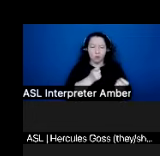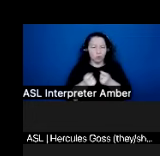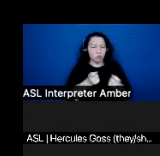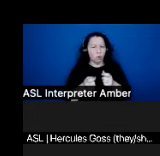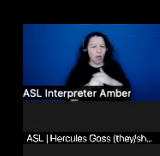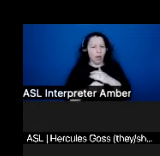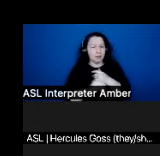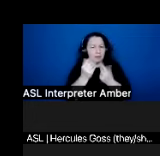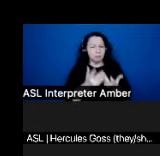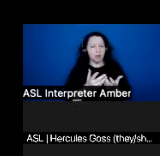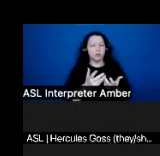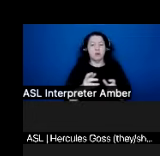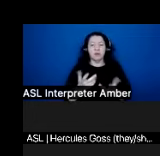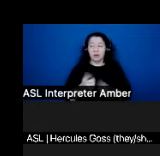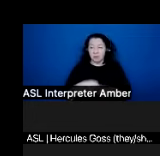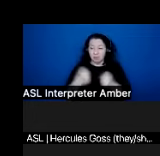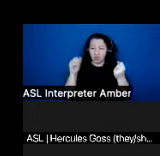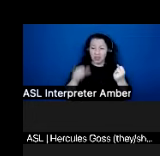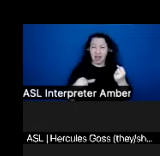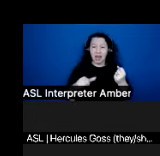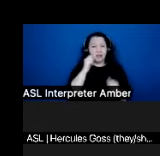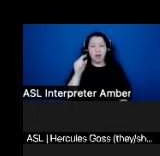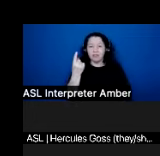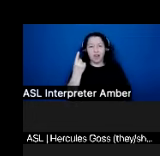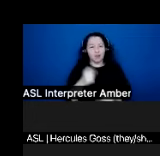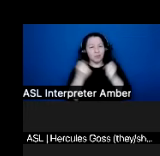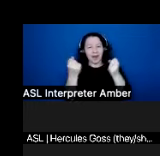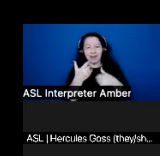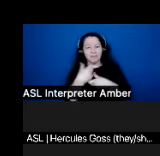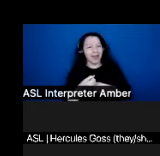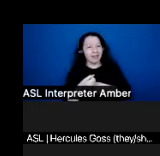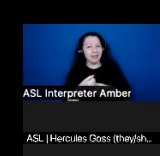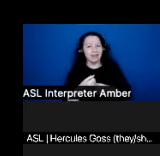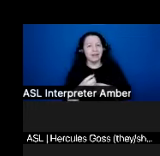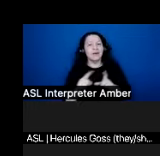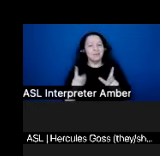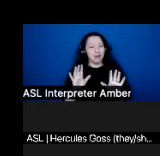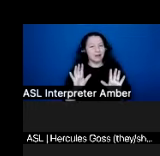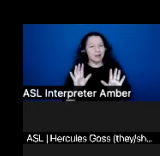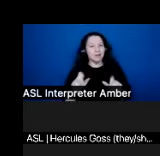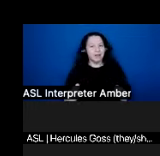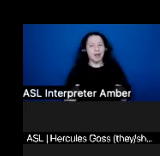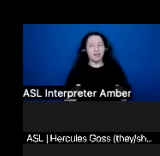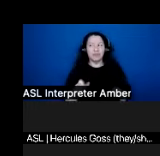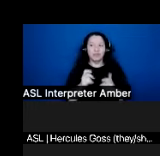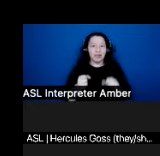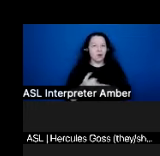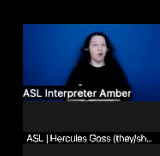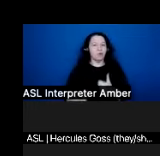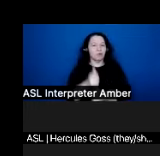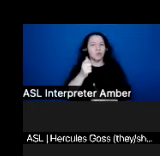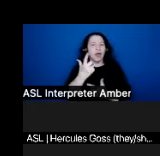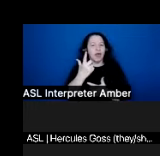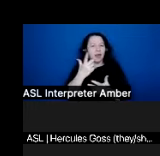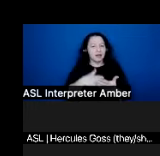not only a breach of faith, but the potential to threaten the safety of the life of a Native woman,